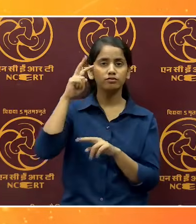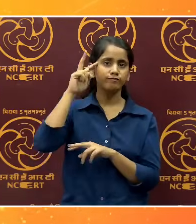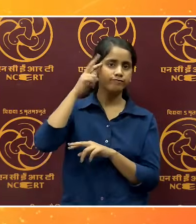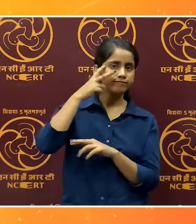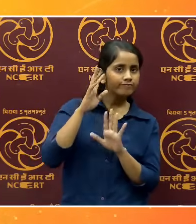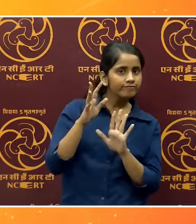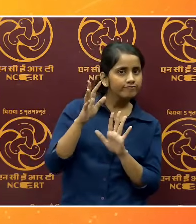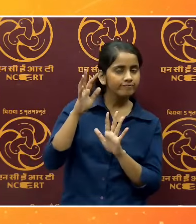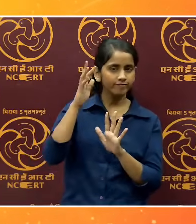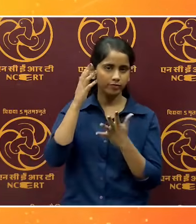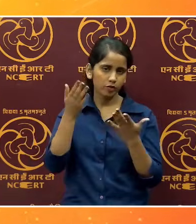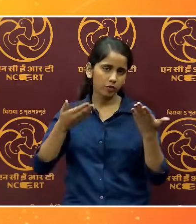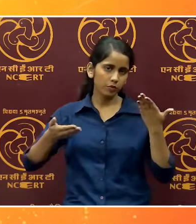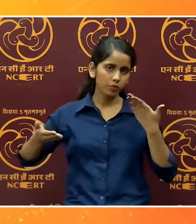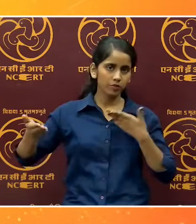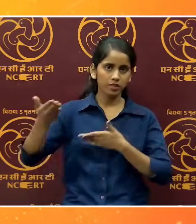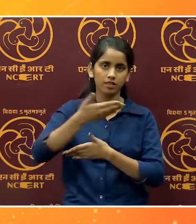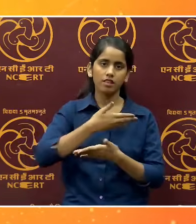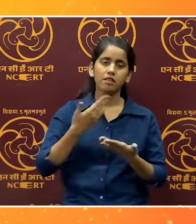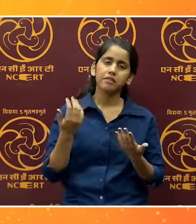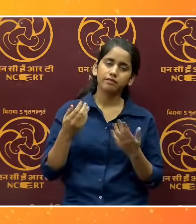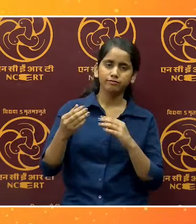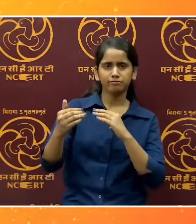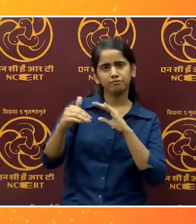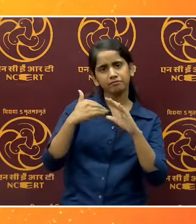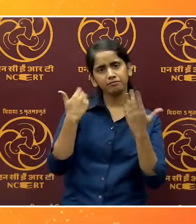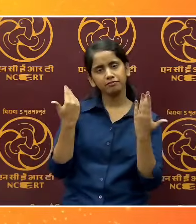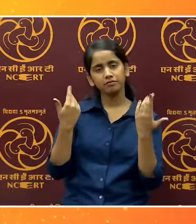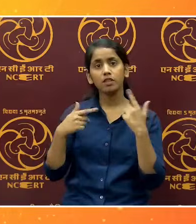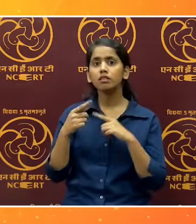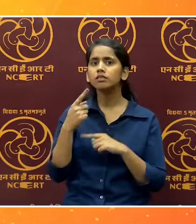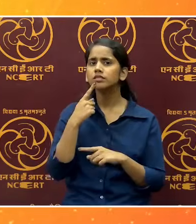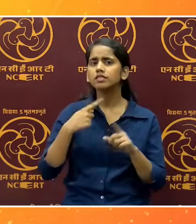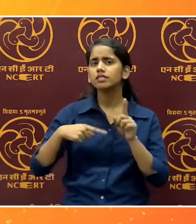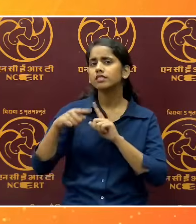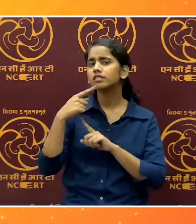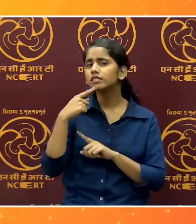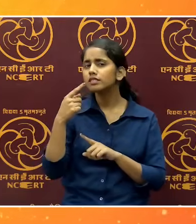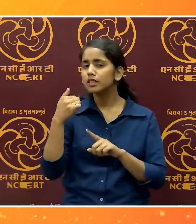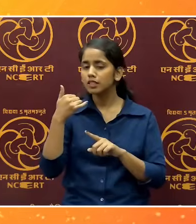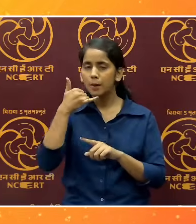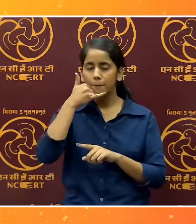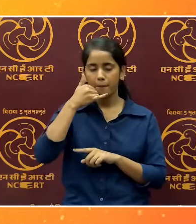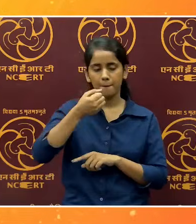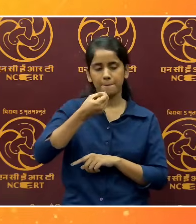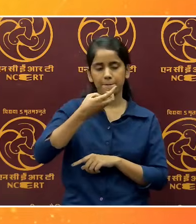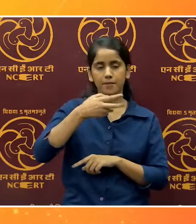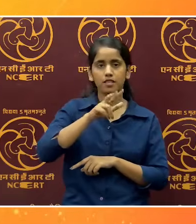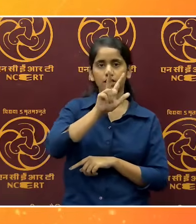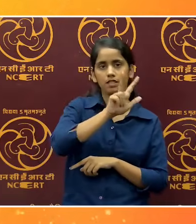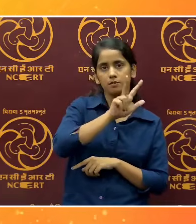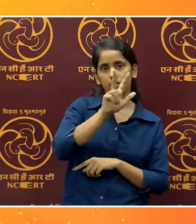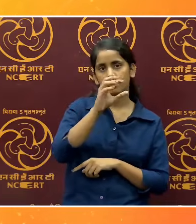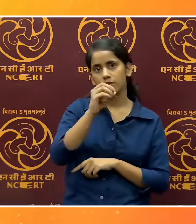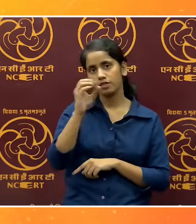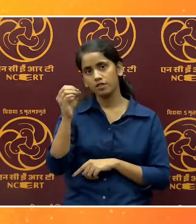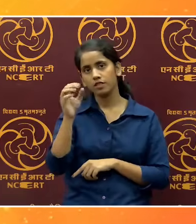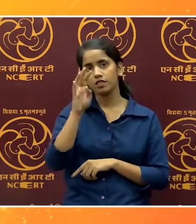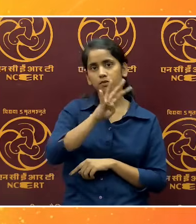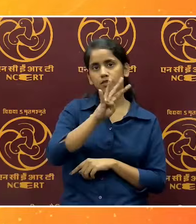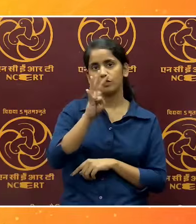questions, queries, you can reach out to us easily. Do not hesitate. Give us a call on our number, that is